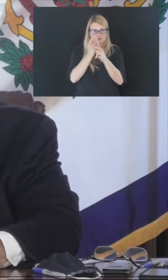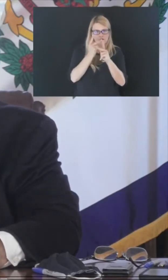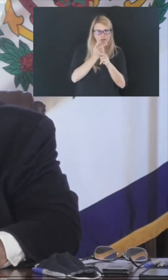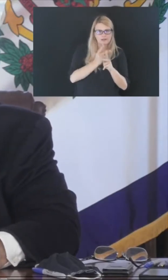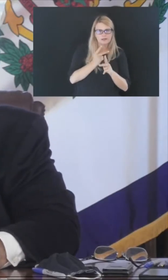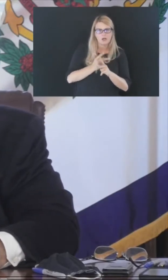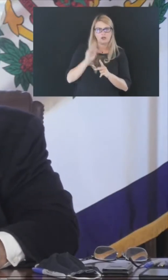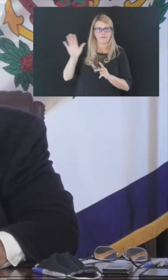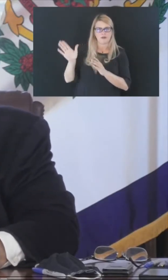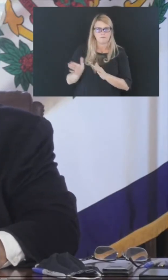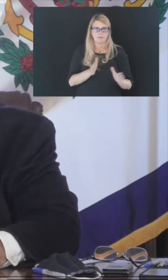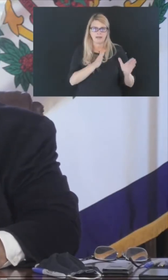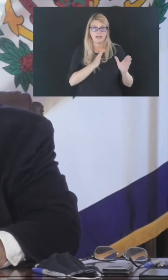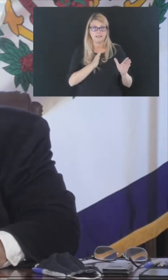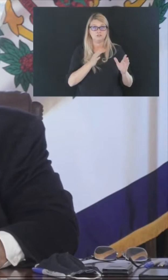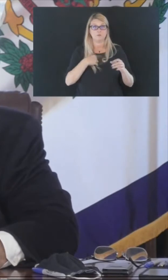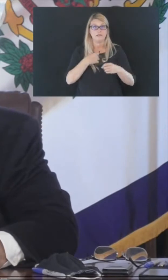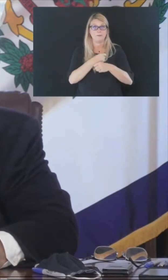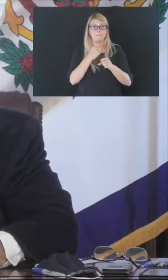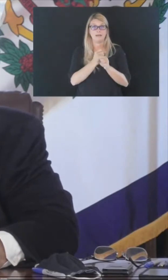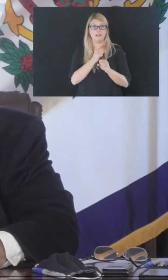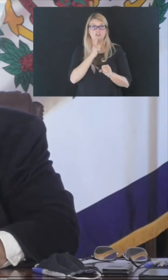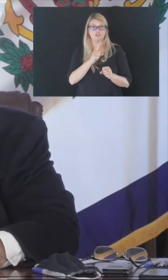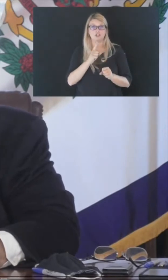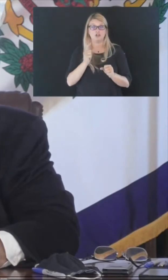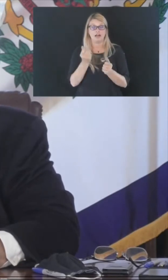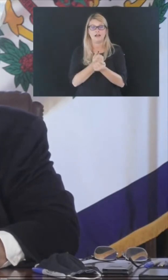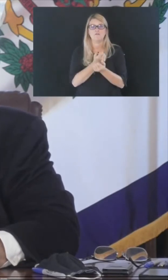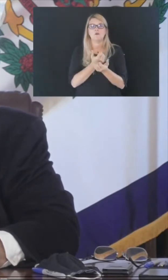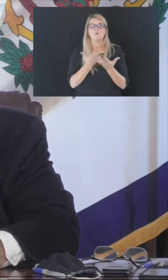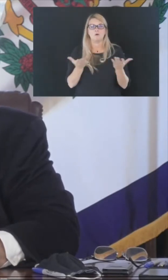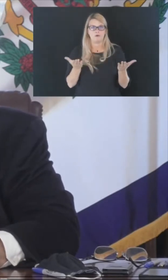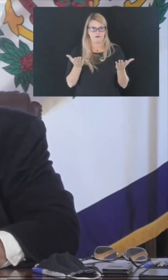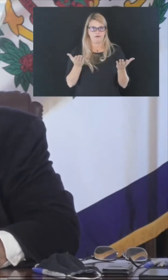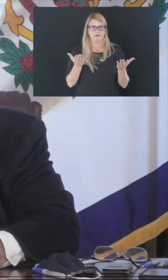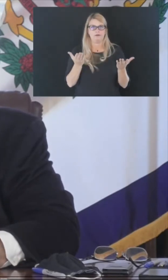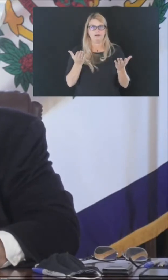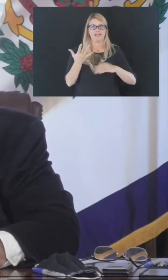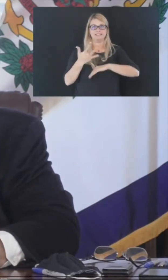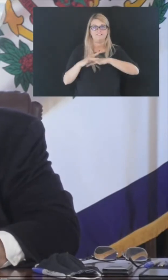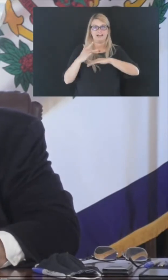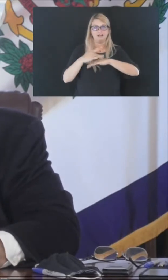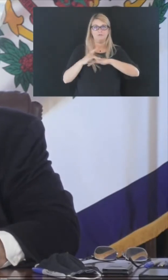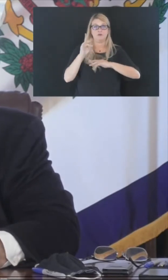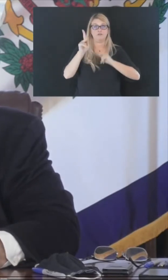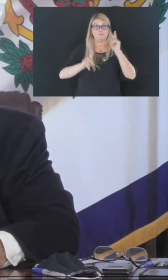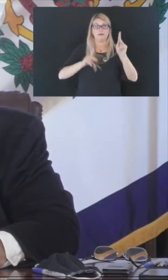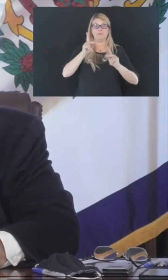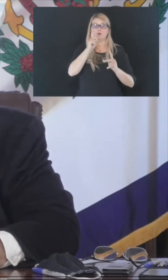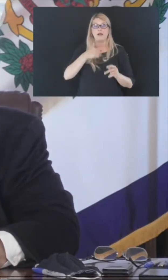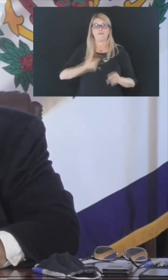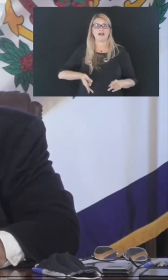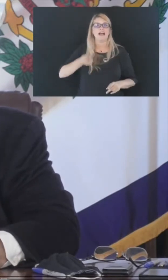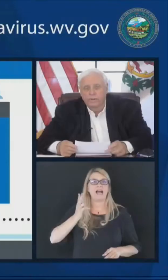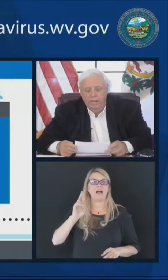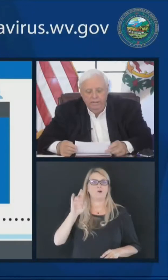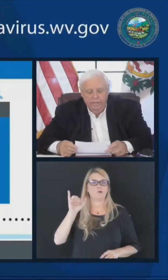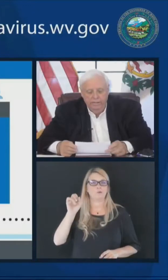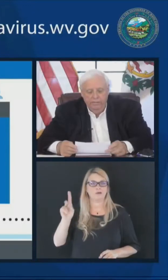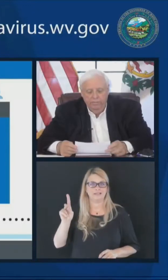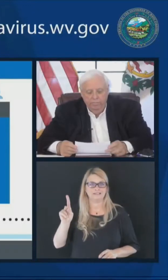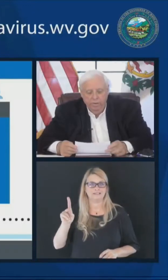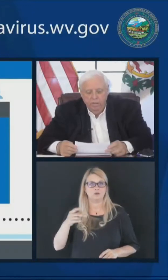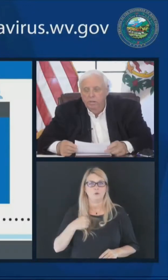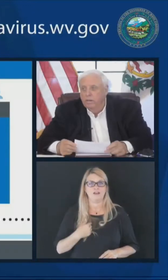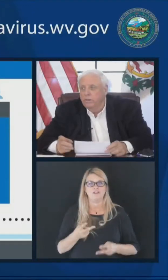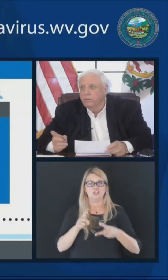vaccines are available to West Virginians, starting with those who are at the highest risk. We have 2 phases for